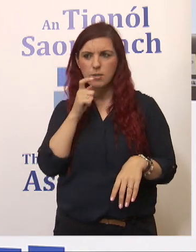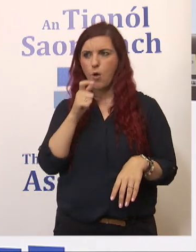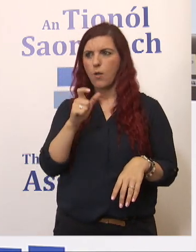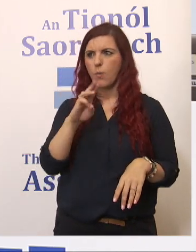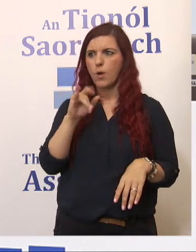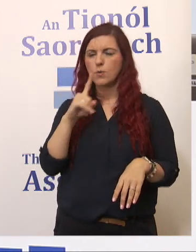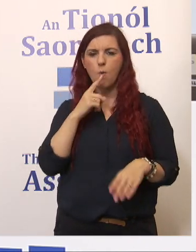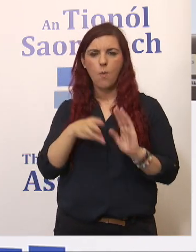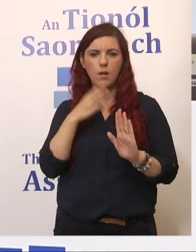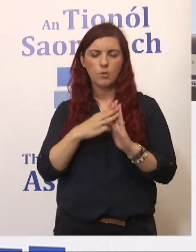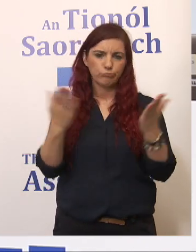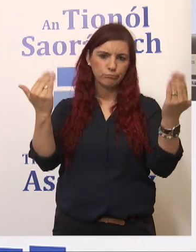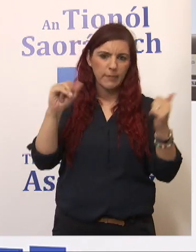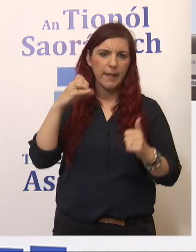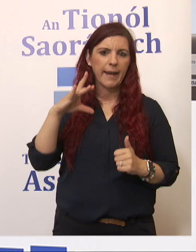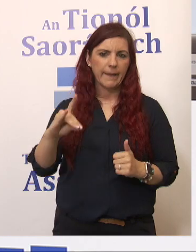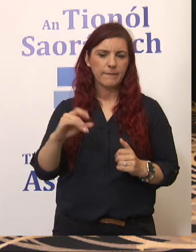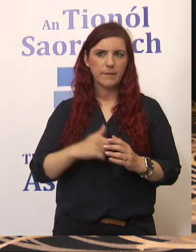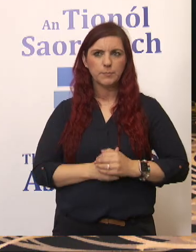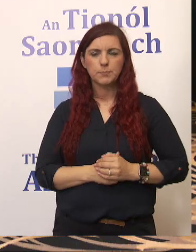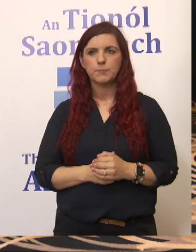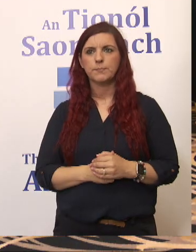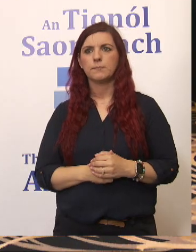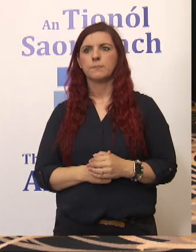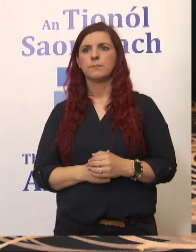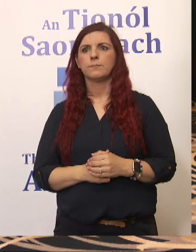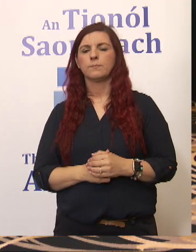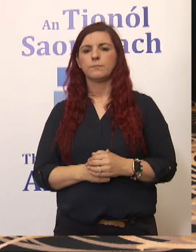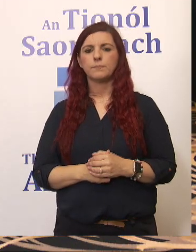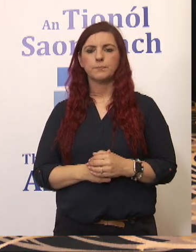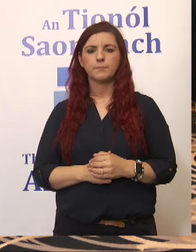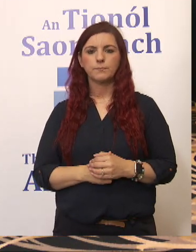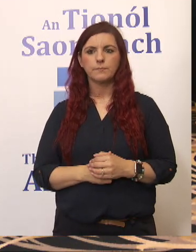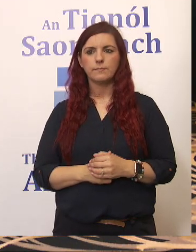please give a big welcome to Niamh Keane. Good morning.